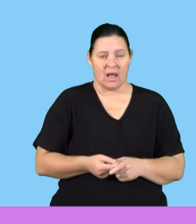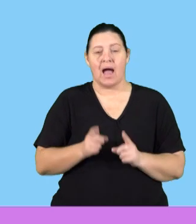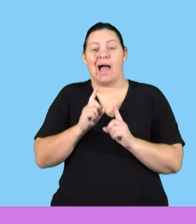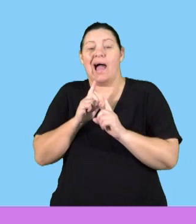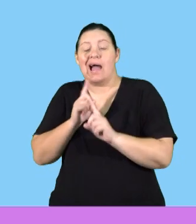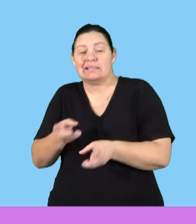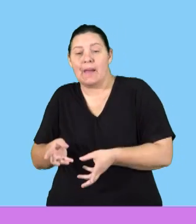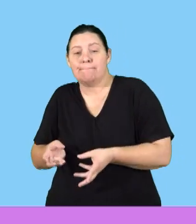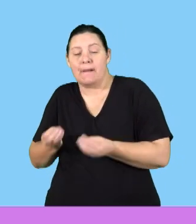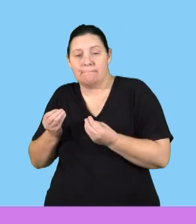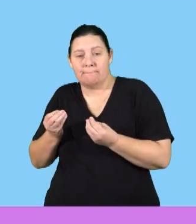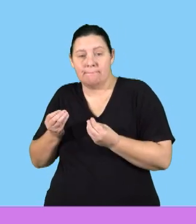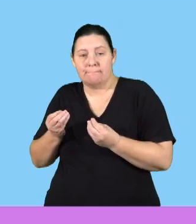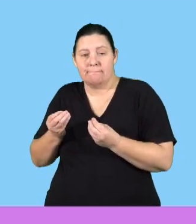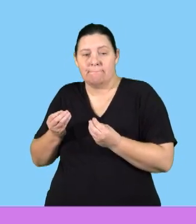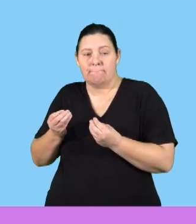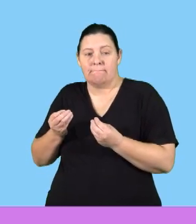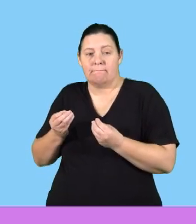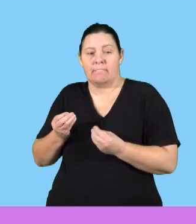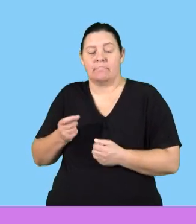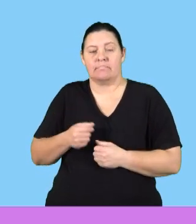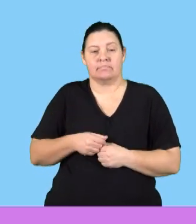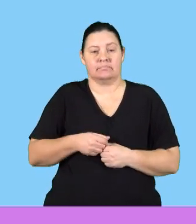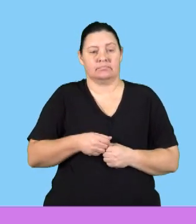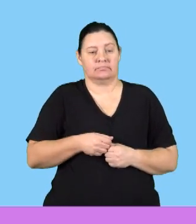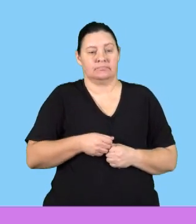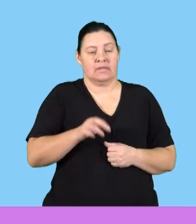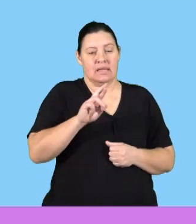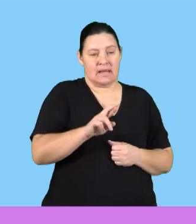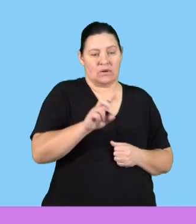15,999, the answer that we are getting is